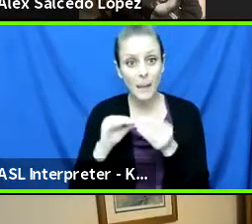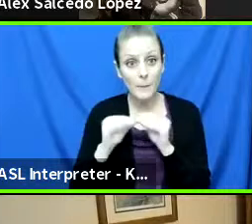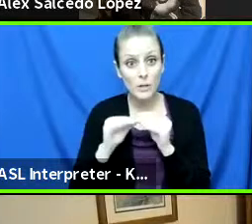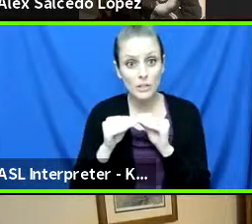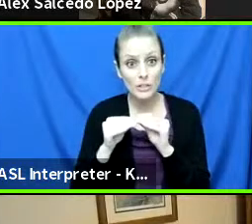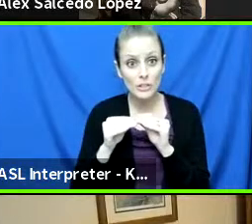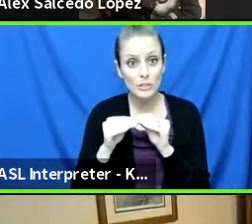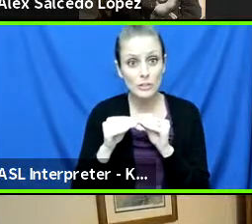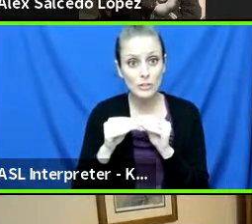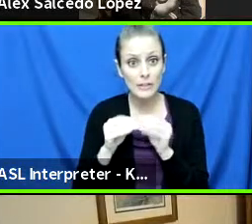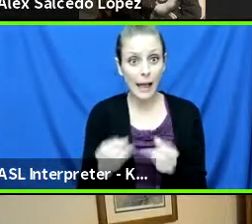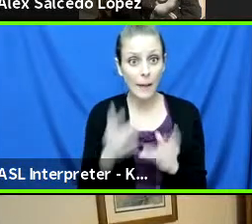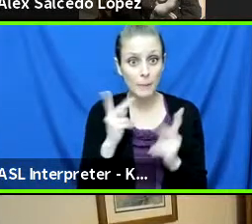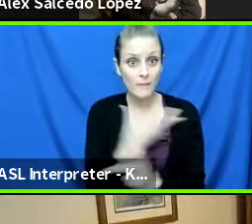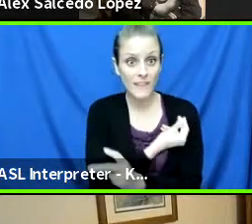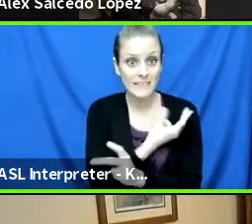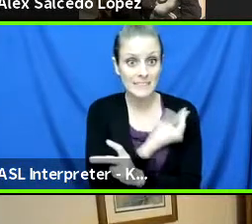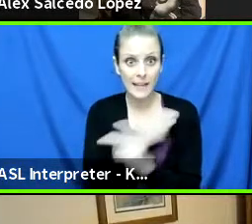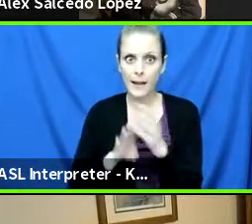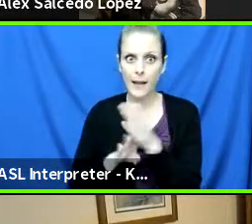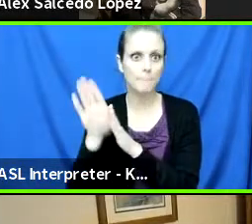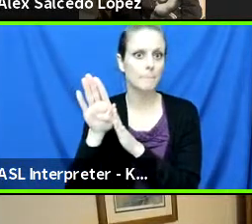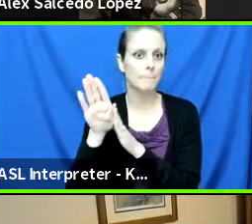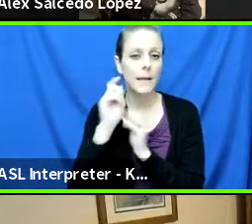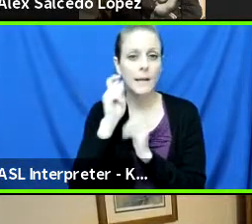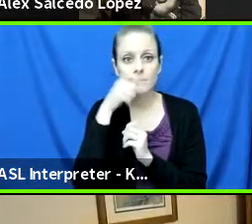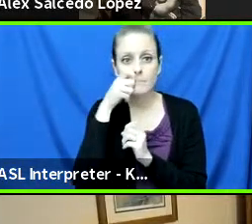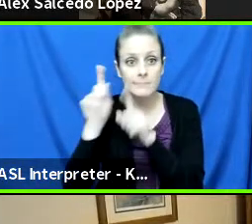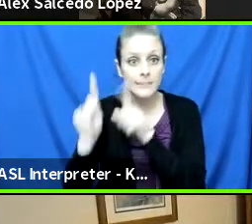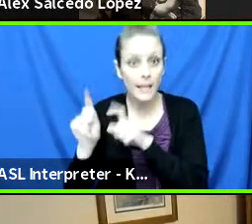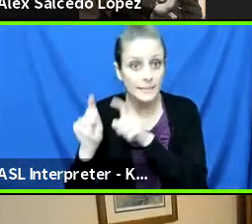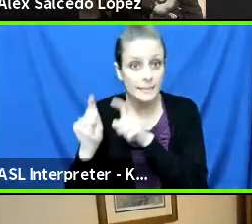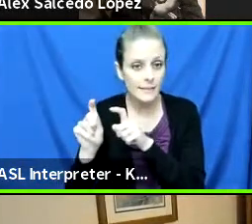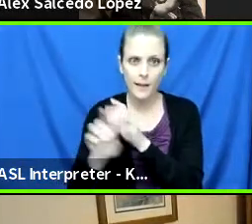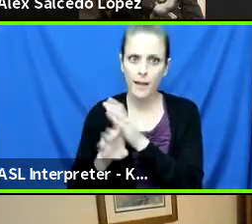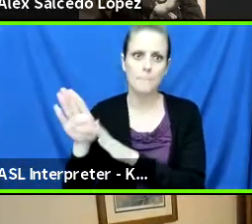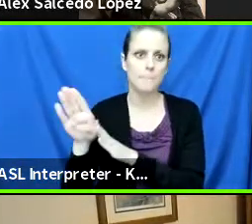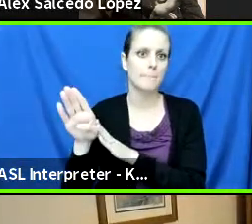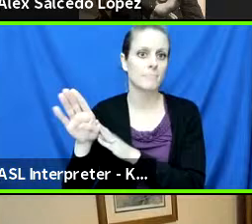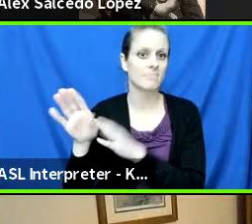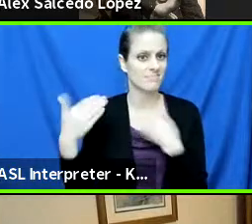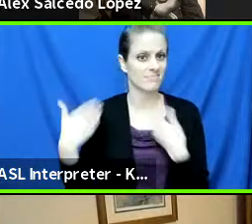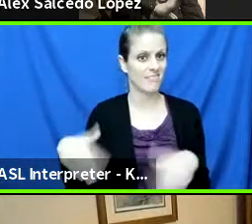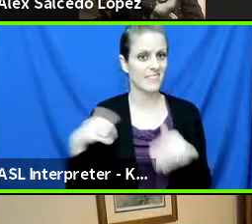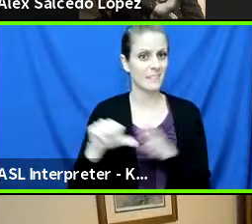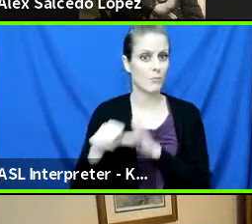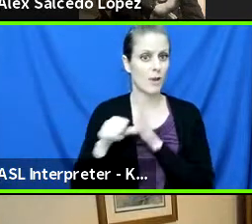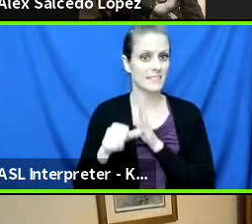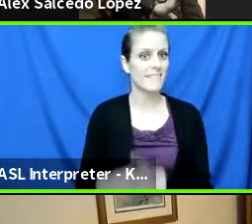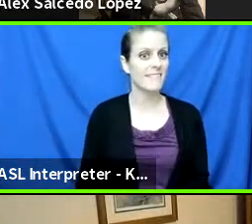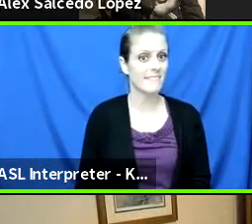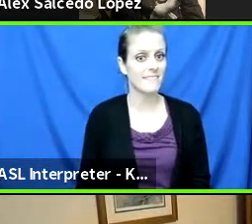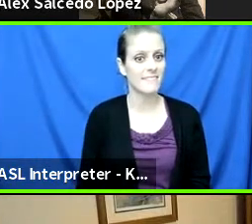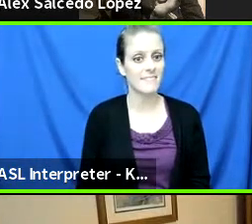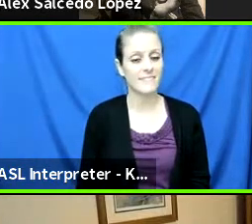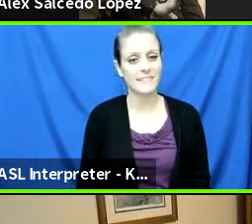with vaccination and testing, and it's pretty impressive. I'm